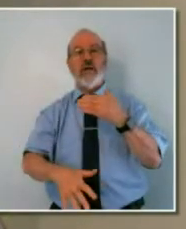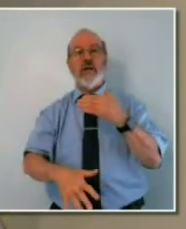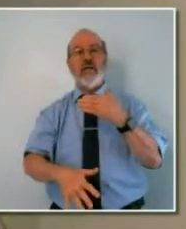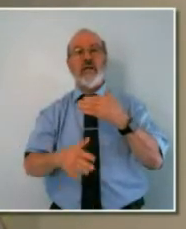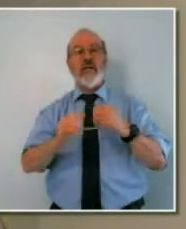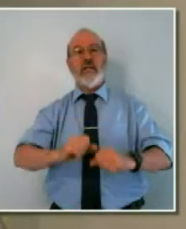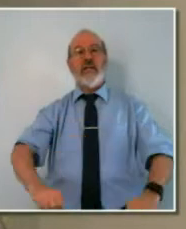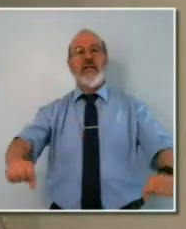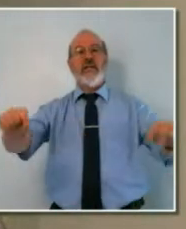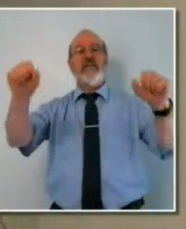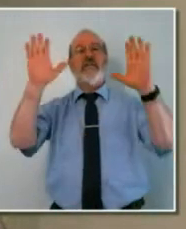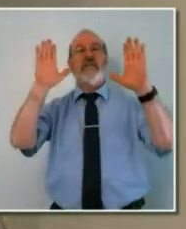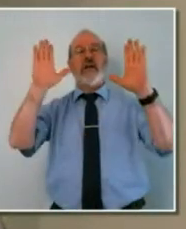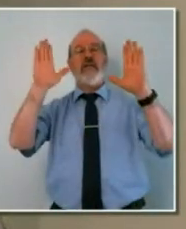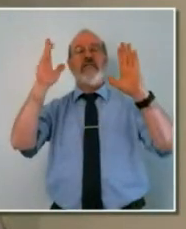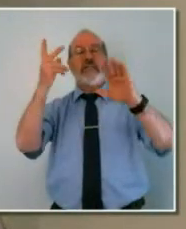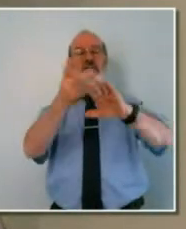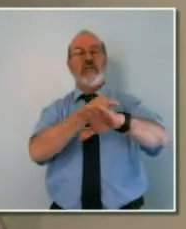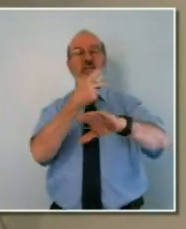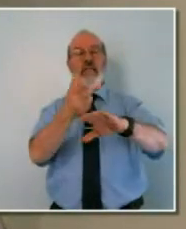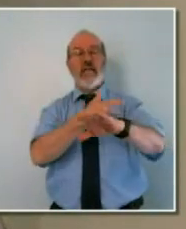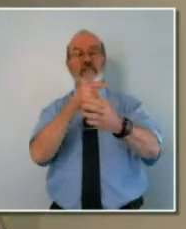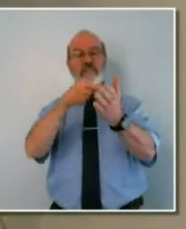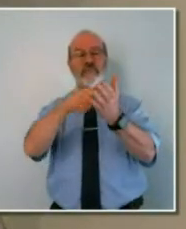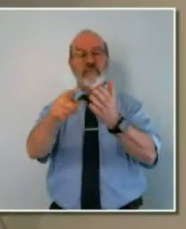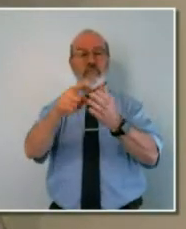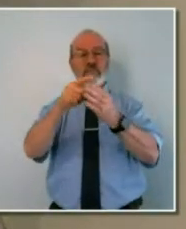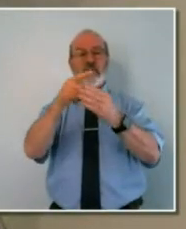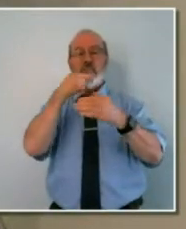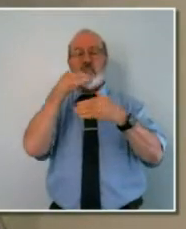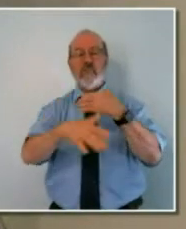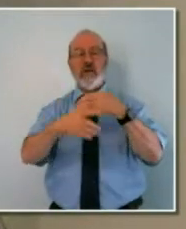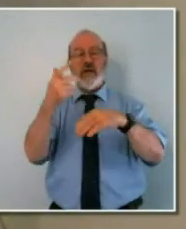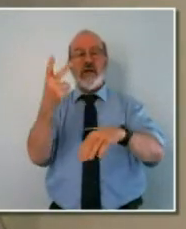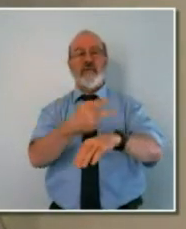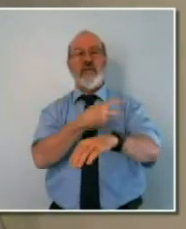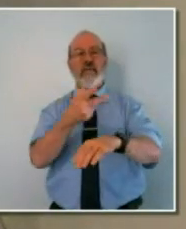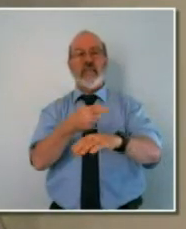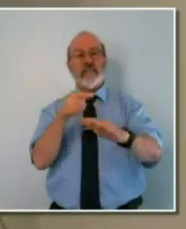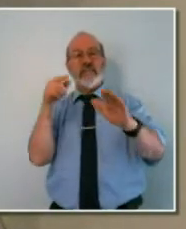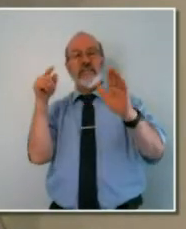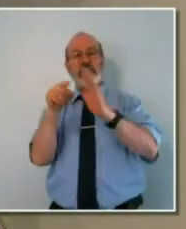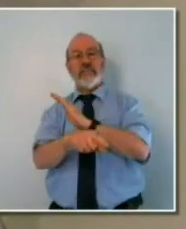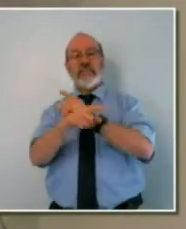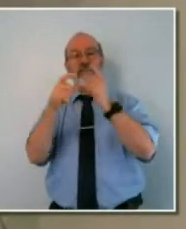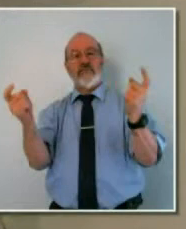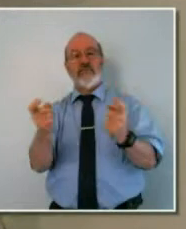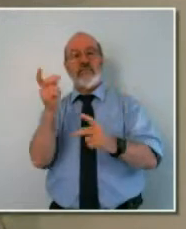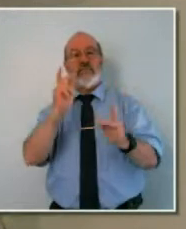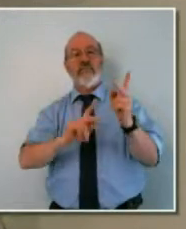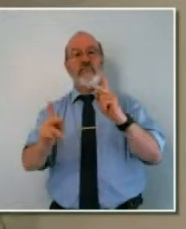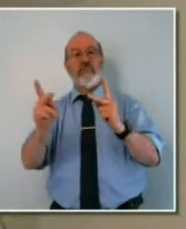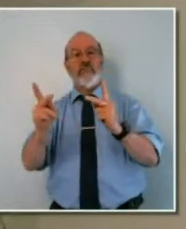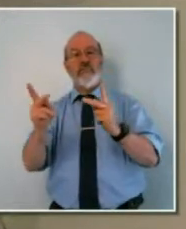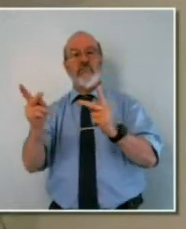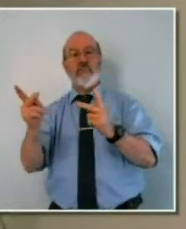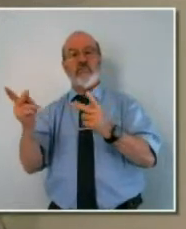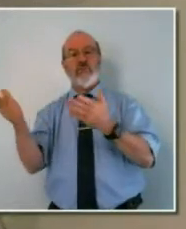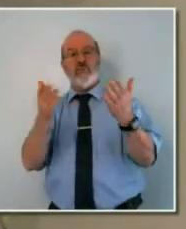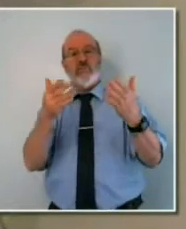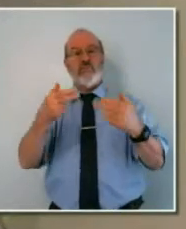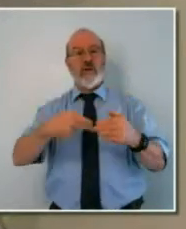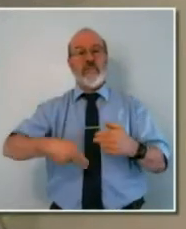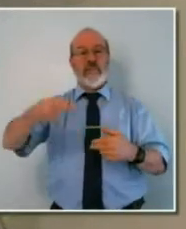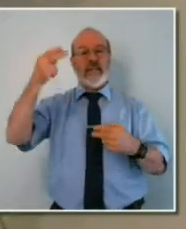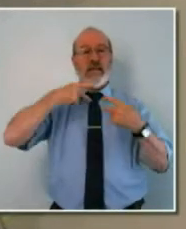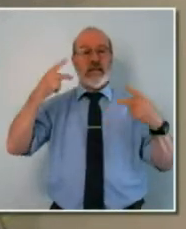sacrificial lamb, the atoning blood of a lamb slain for the sins of the people, was to be brought by the high priest into the Holy